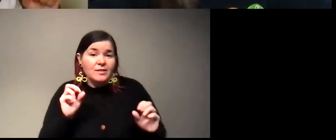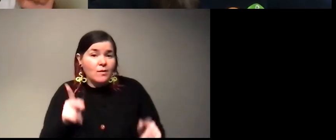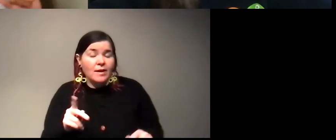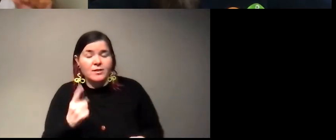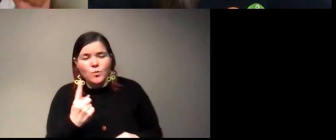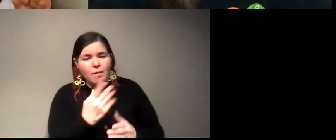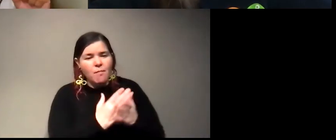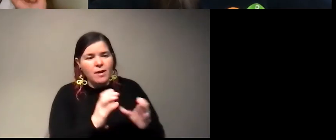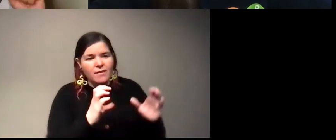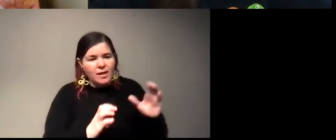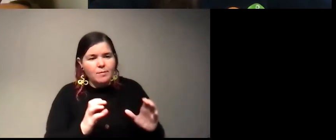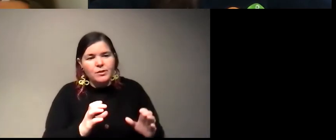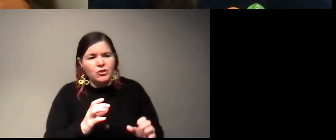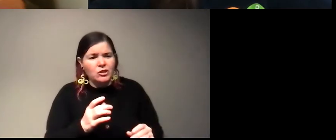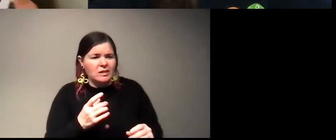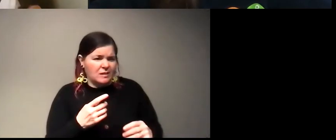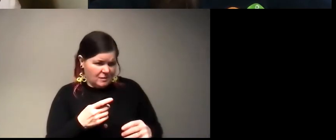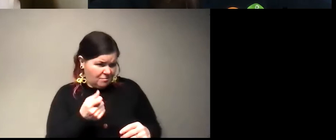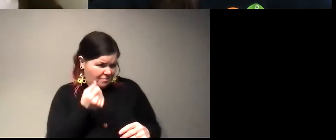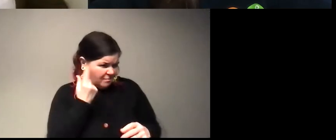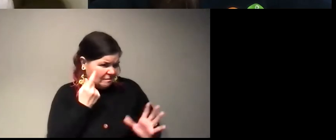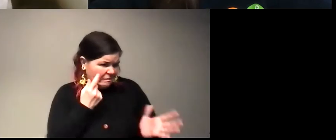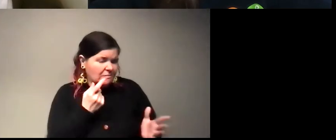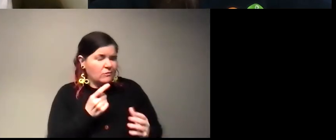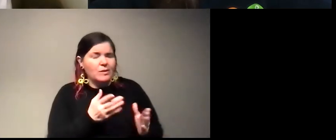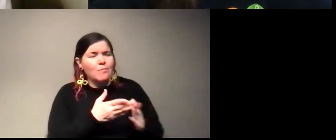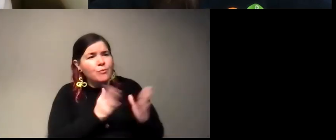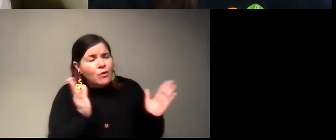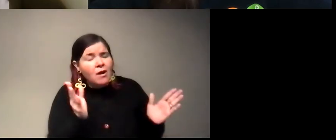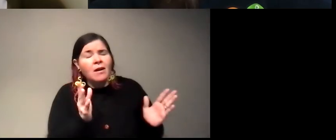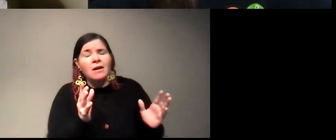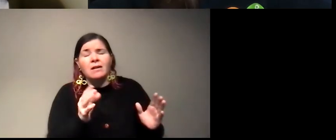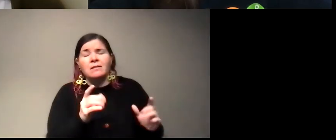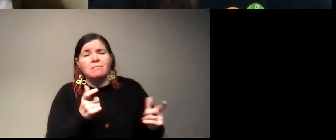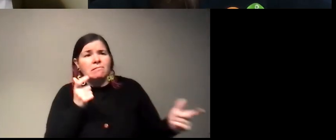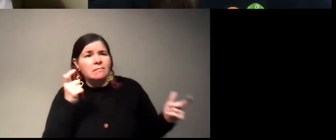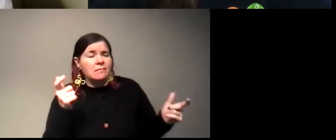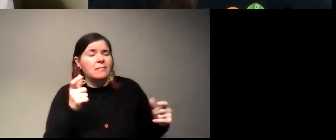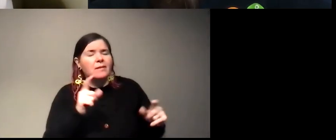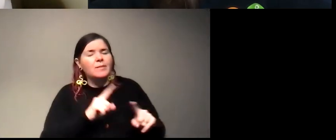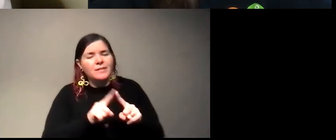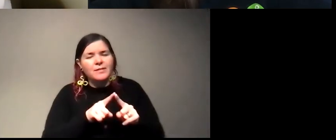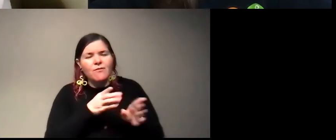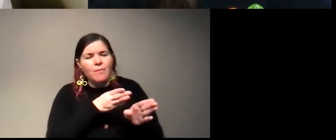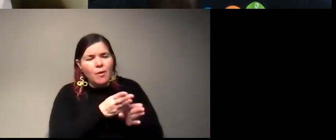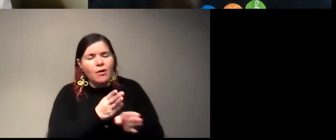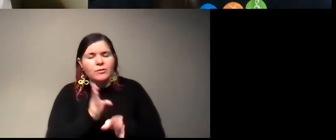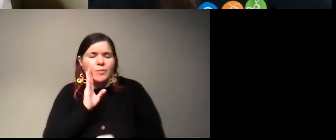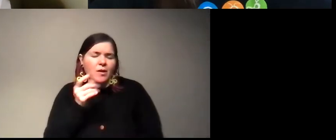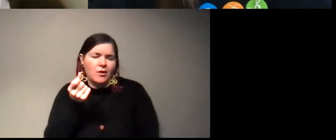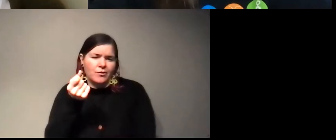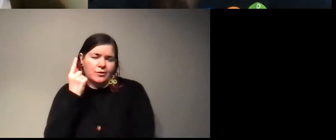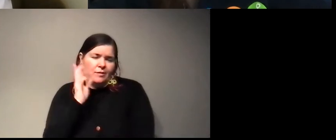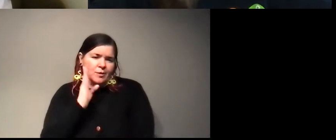one part of chemistry you don't really understand, because it's very broad and very vast, and there's probably a lot of parts of chemistry that you will get and that you'll actually